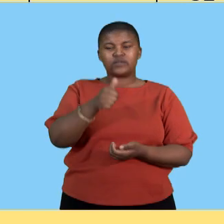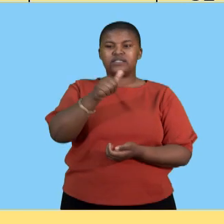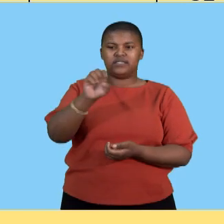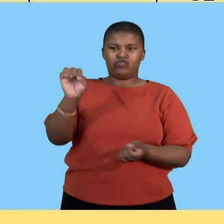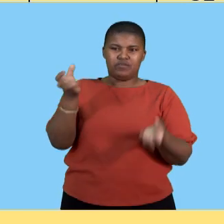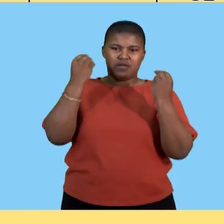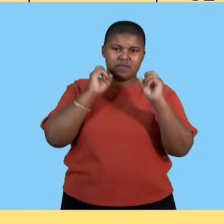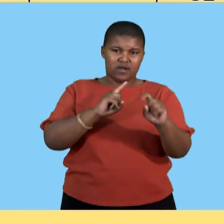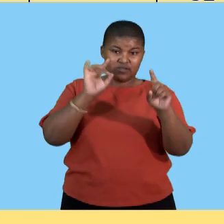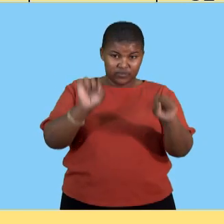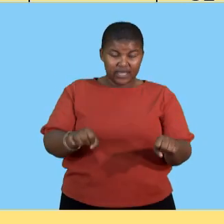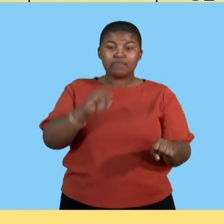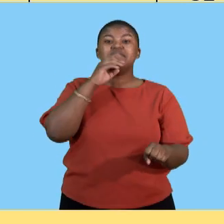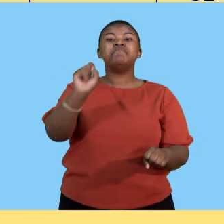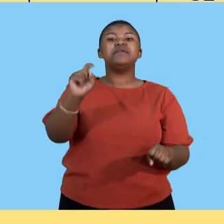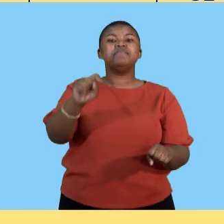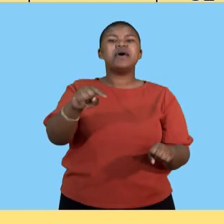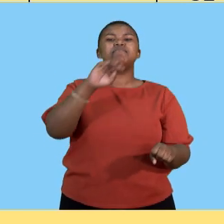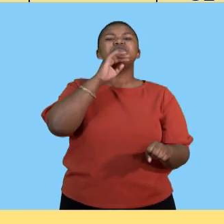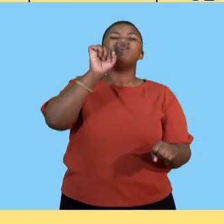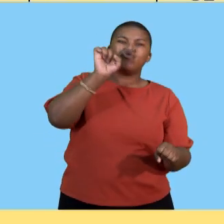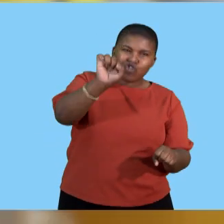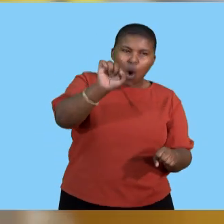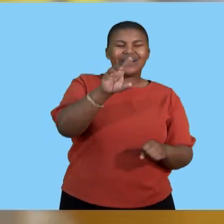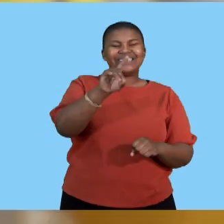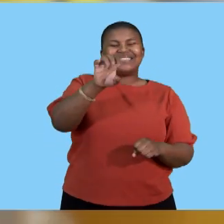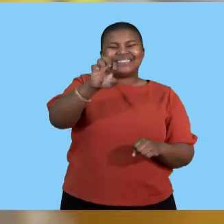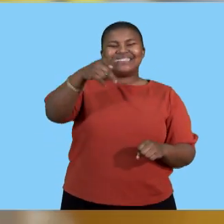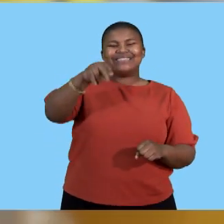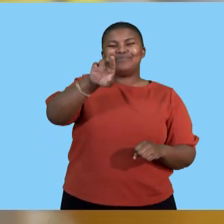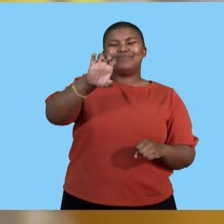19,600. That becomes your depreciation.